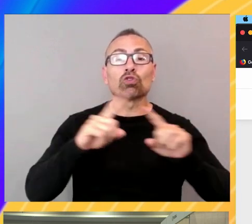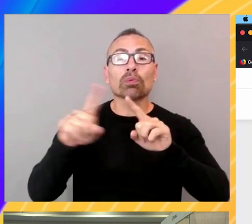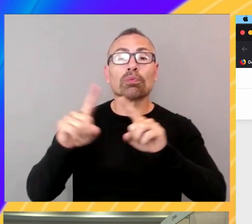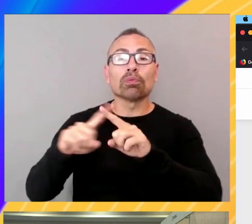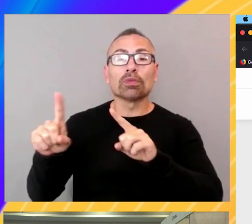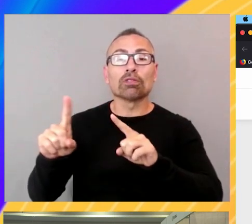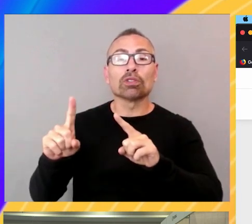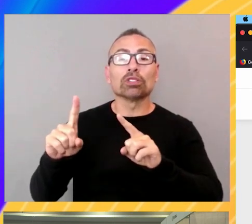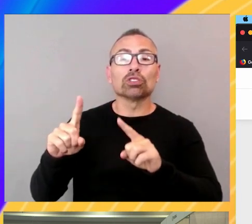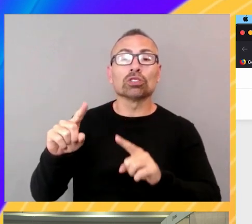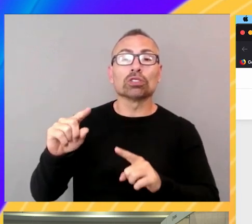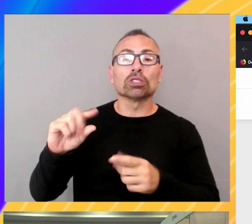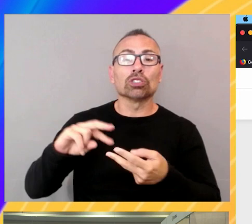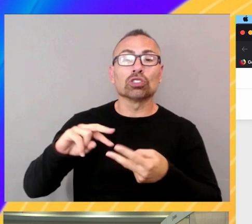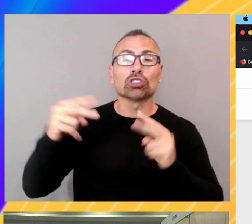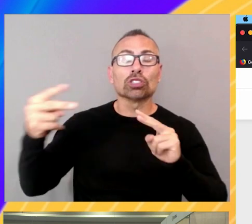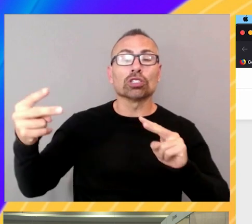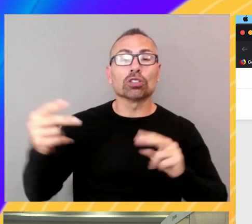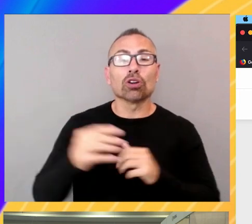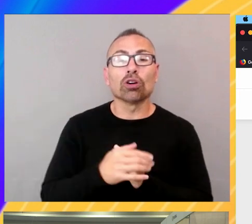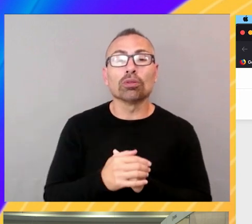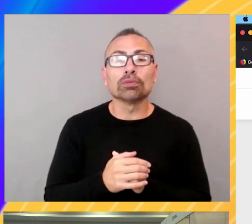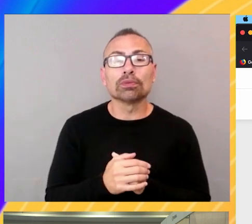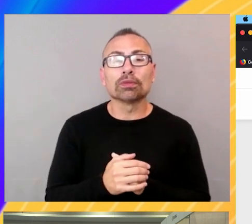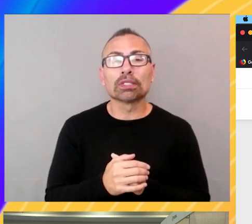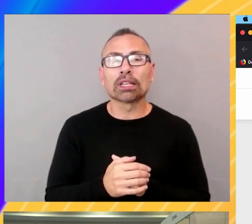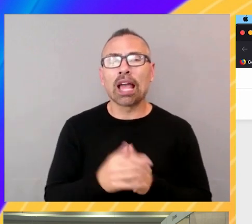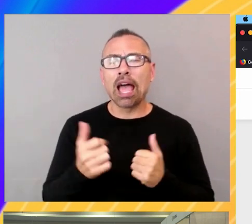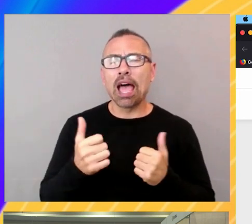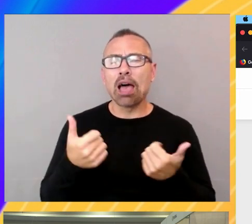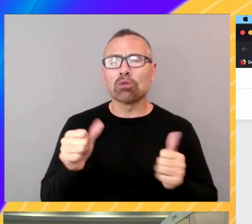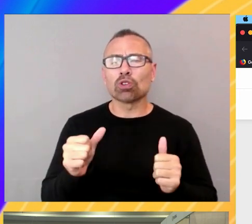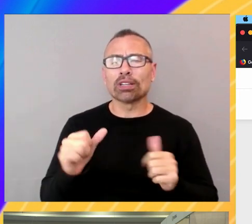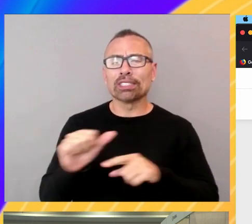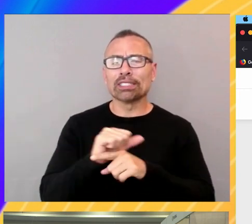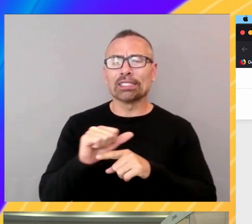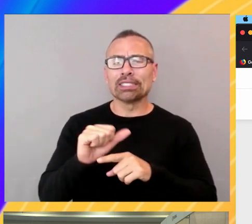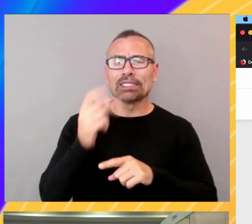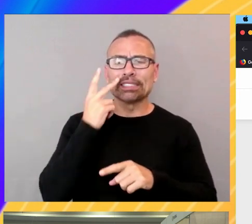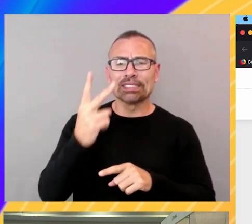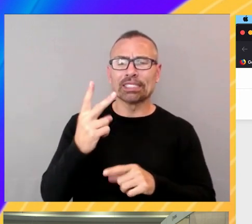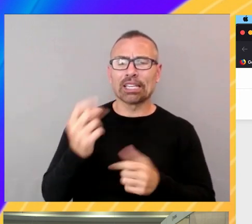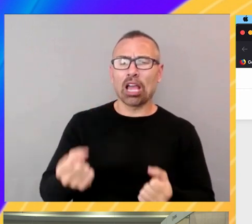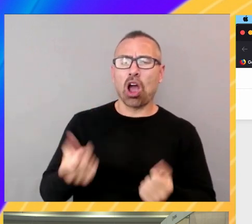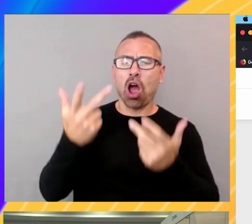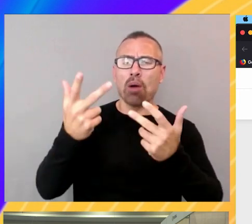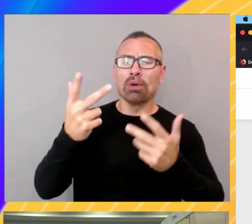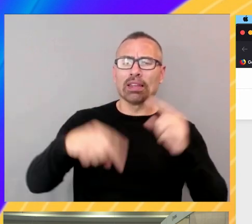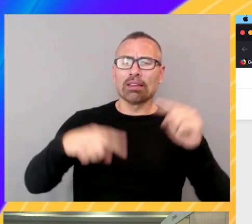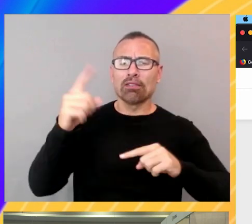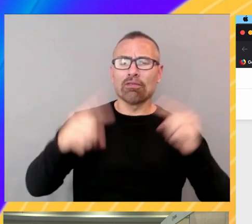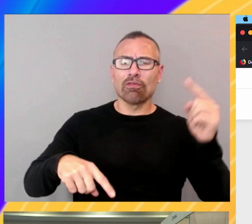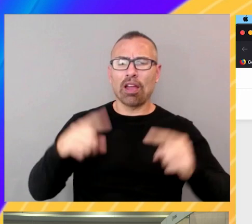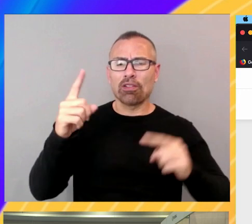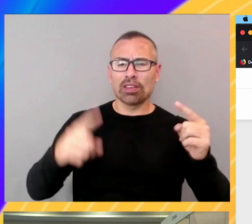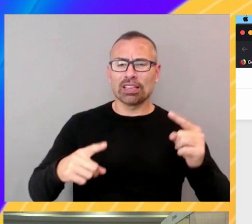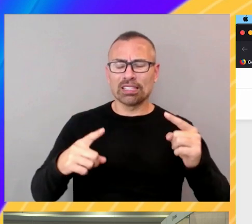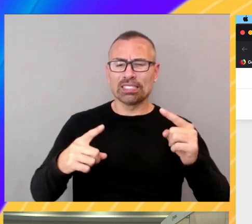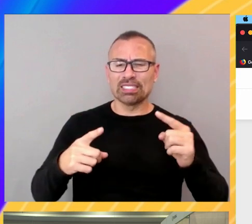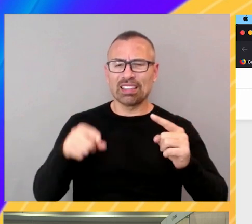from DBNSFP, and trying to see how many variants actually exist in BRCA1. Now, BRCA1 is